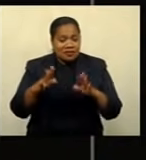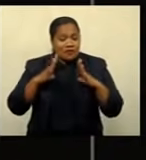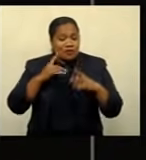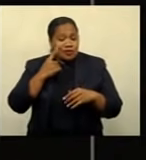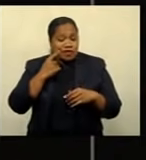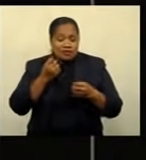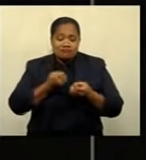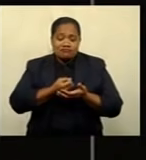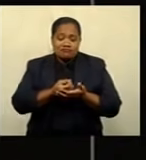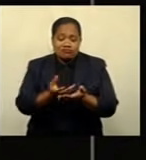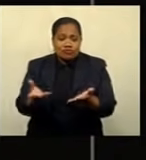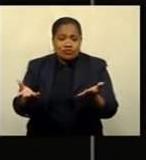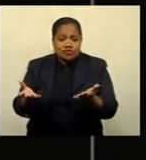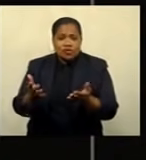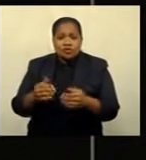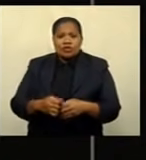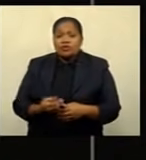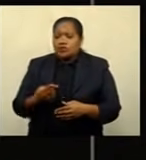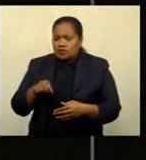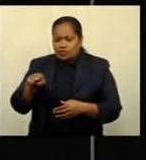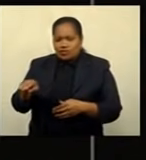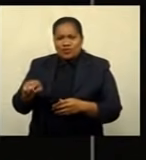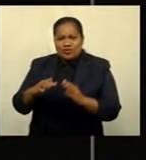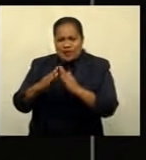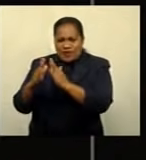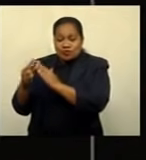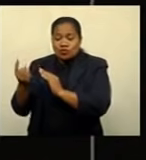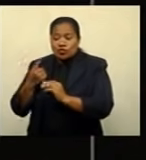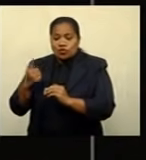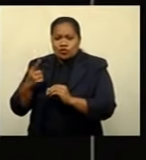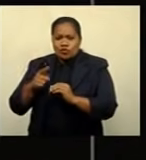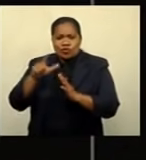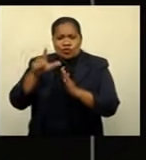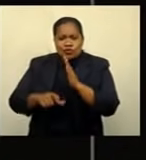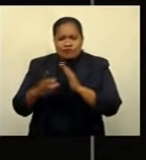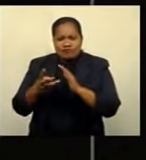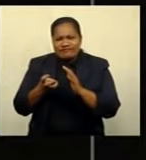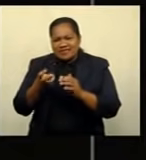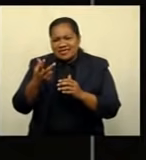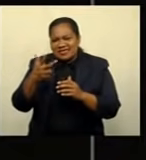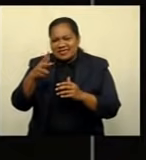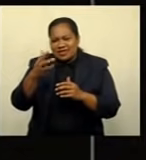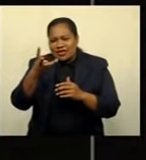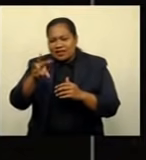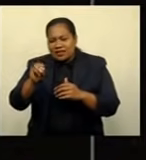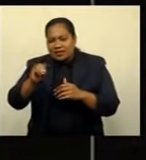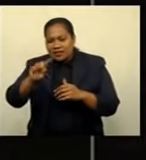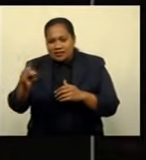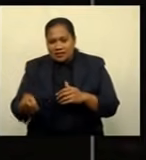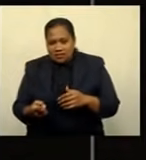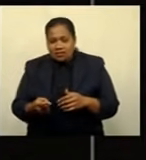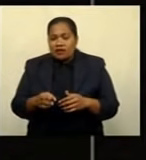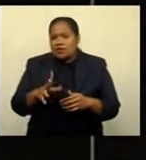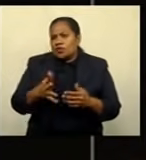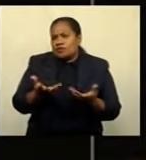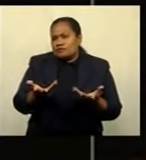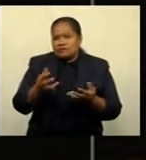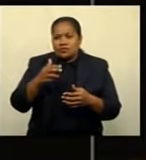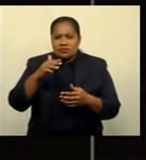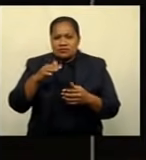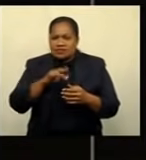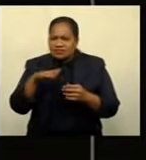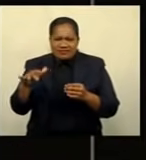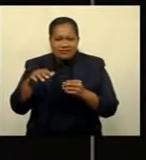to households with an annual income of less than $30,000 for up to 92,500 litres, while a subsidy